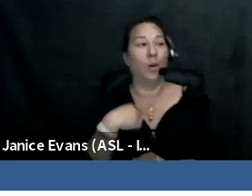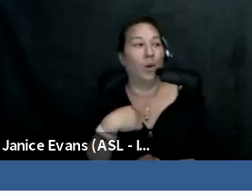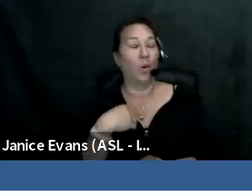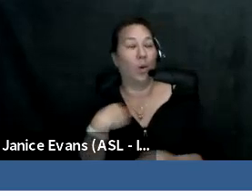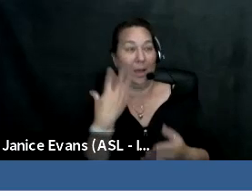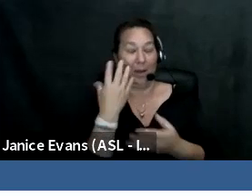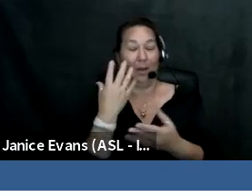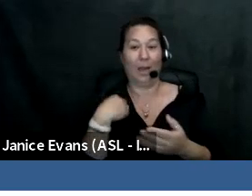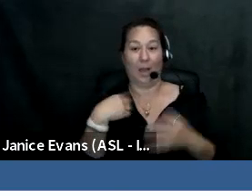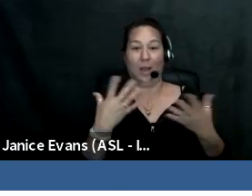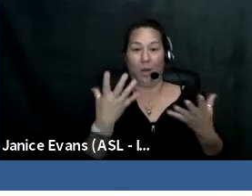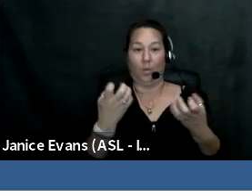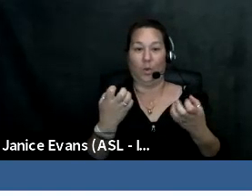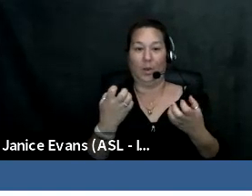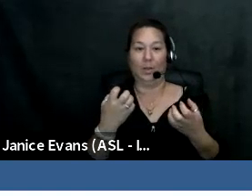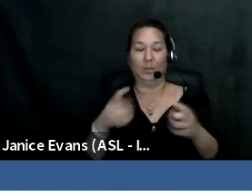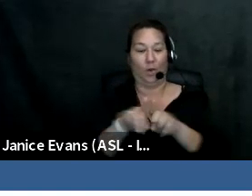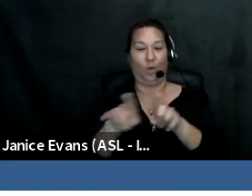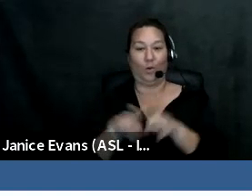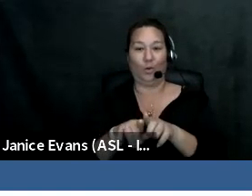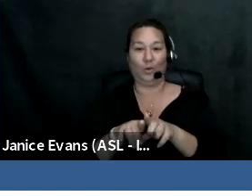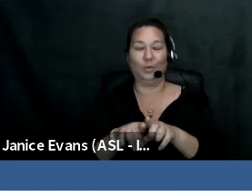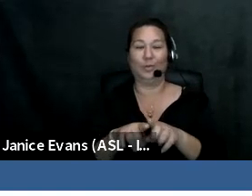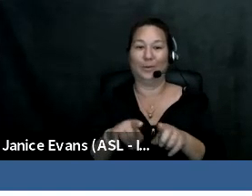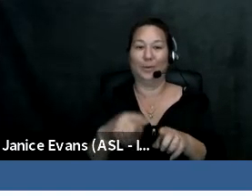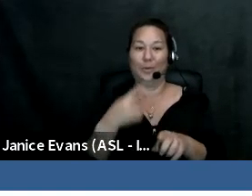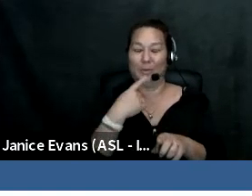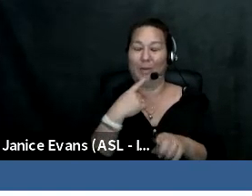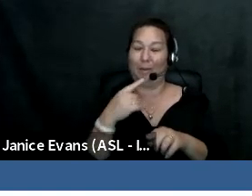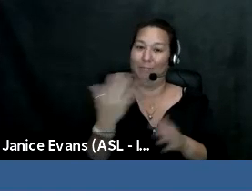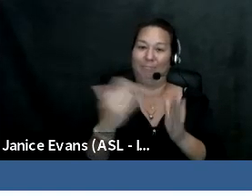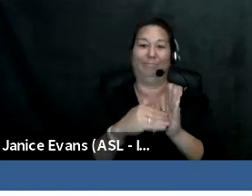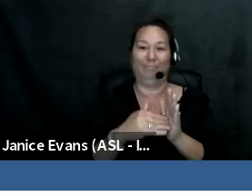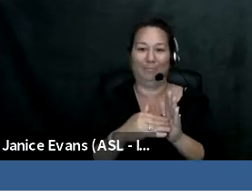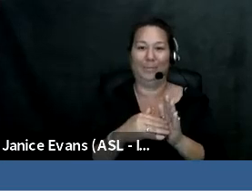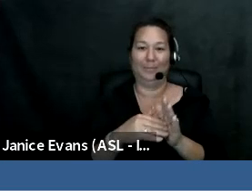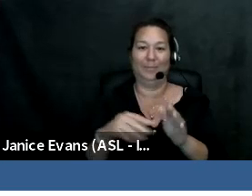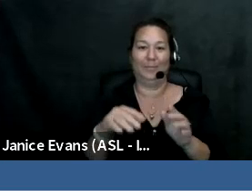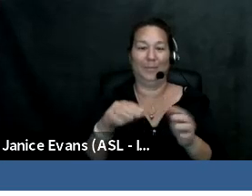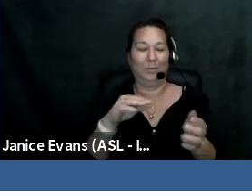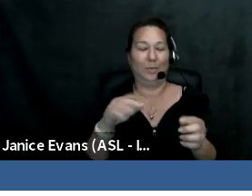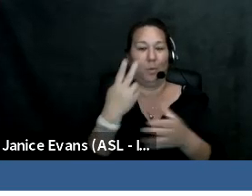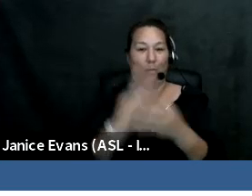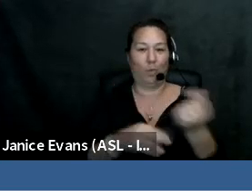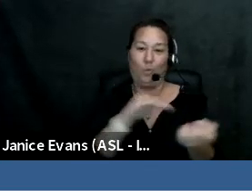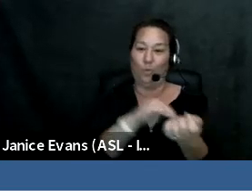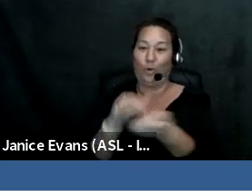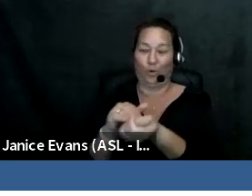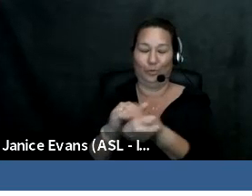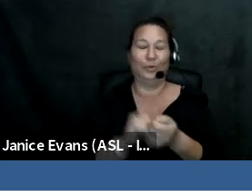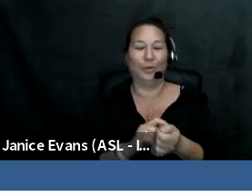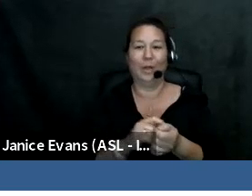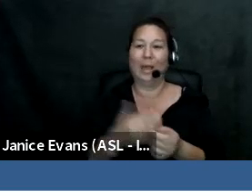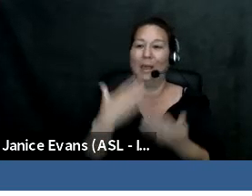echo the sentiments of both Drs. Moss and Hernandez, thanking everyone for all their work and